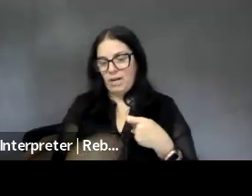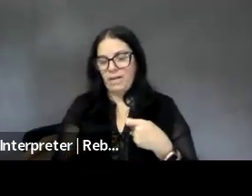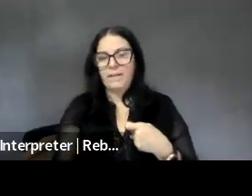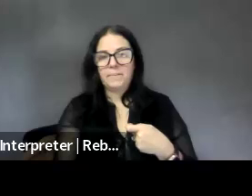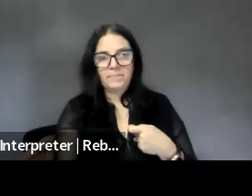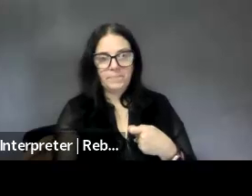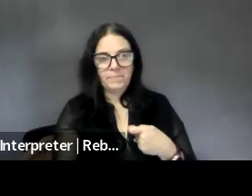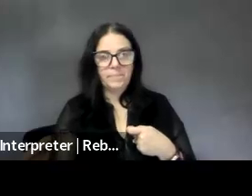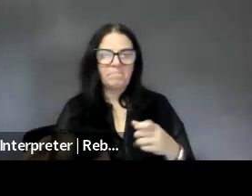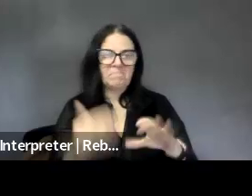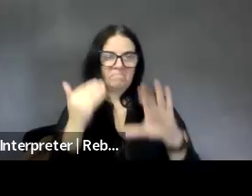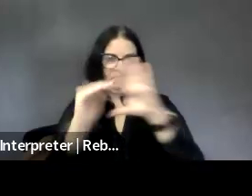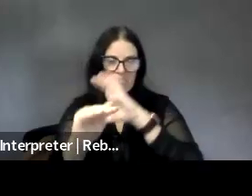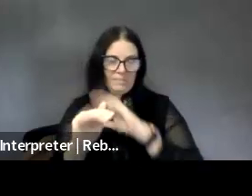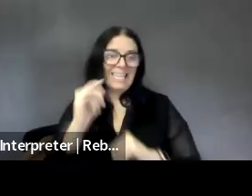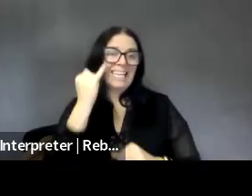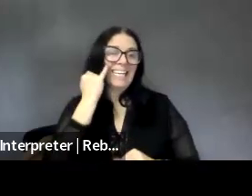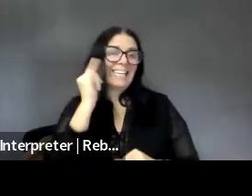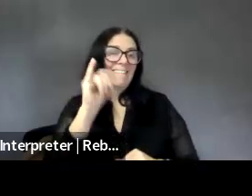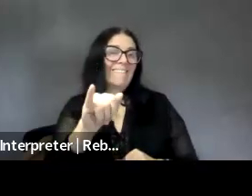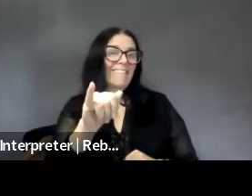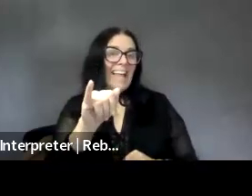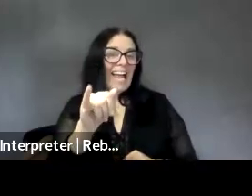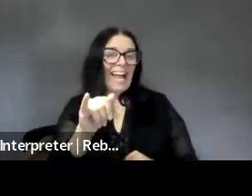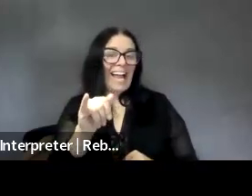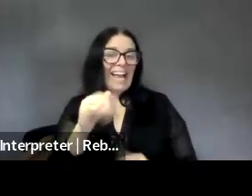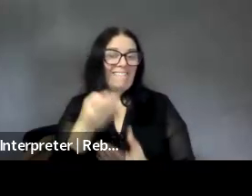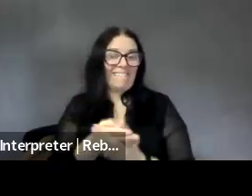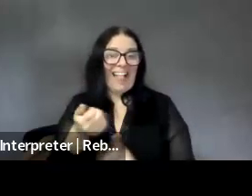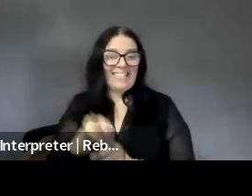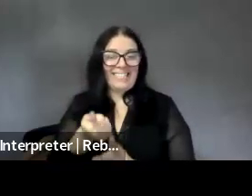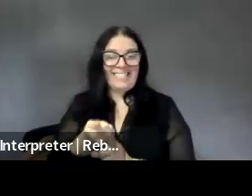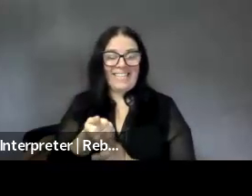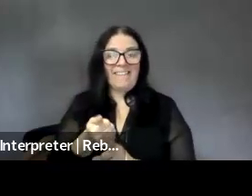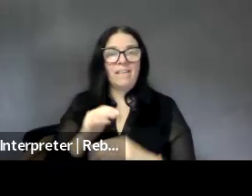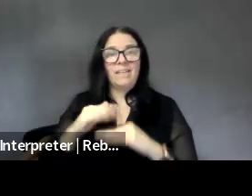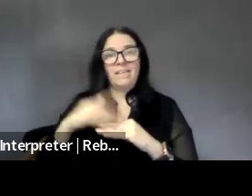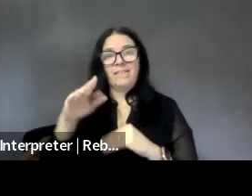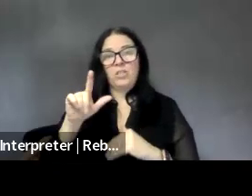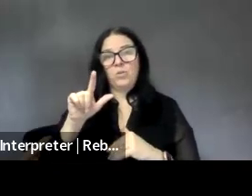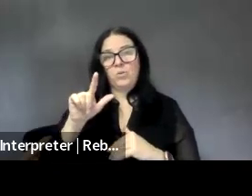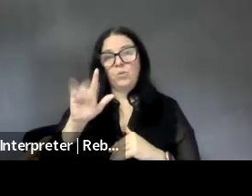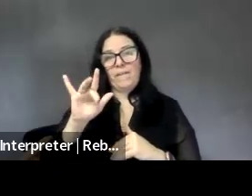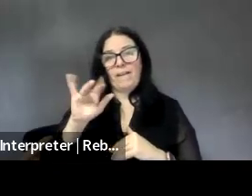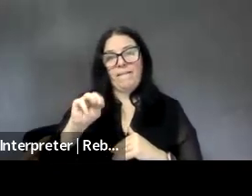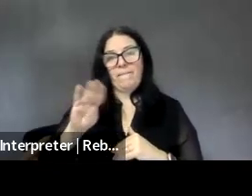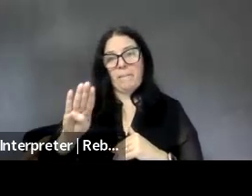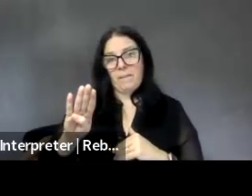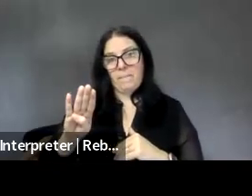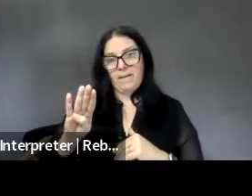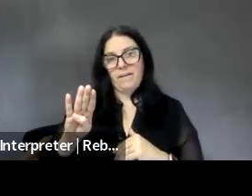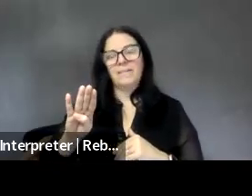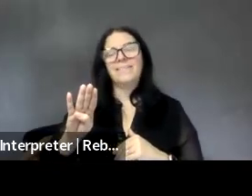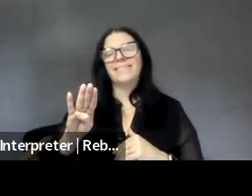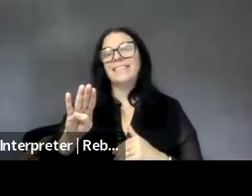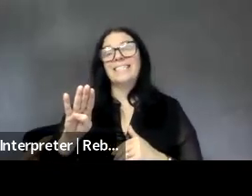If a file exceeds 25 megabytes, you may have to send it to them physically on some kind of